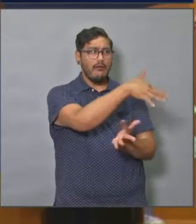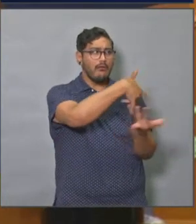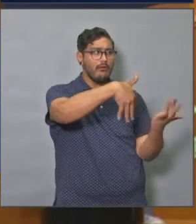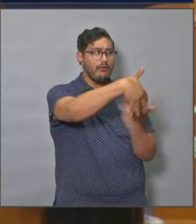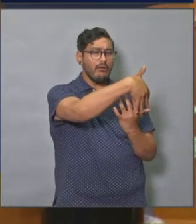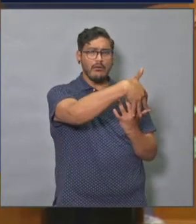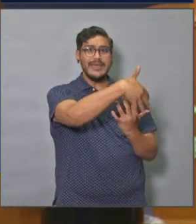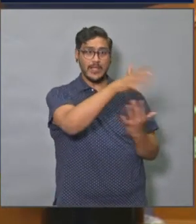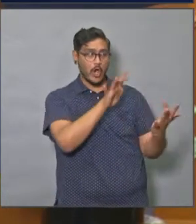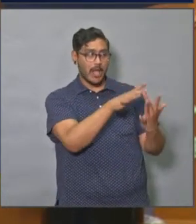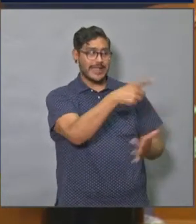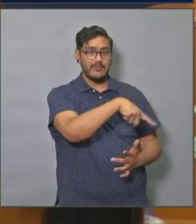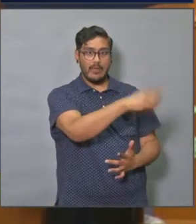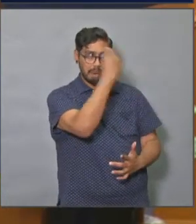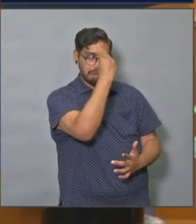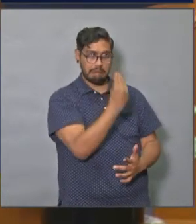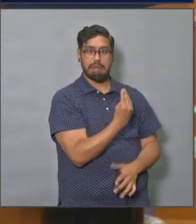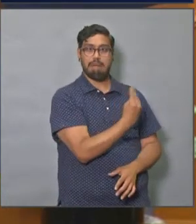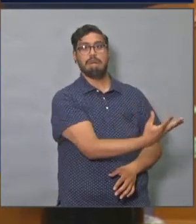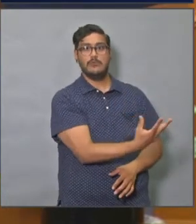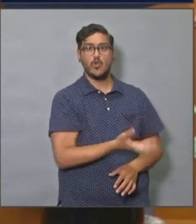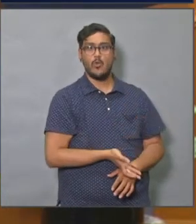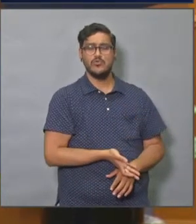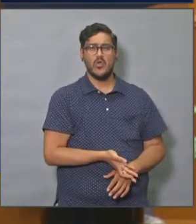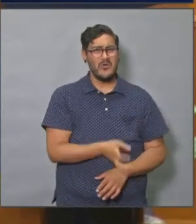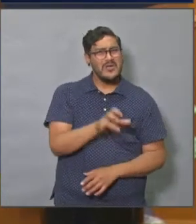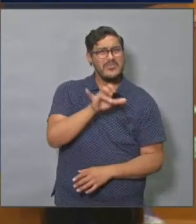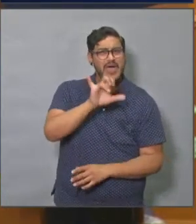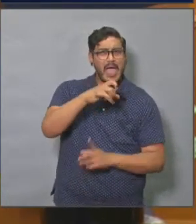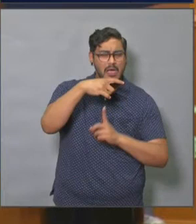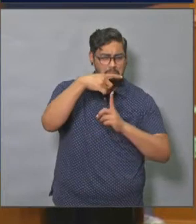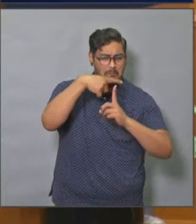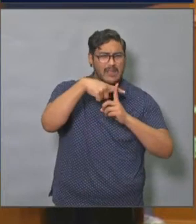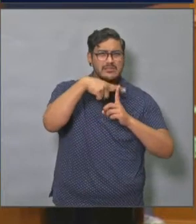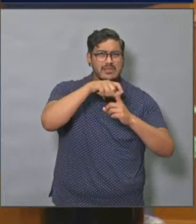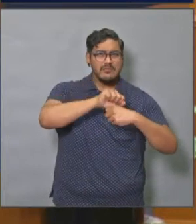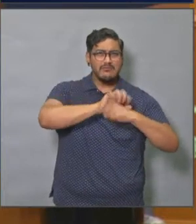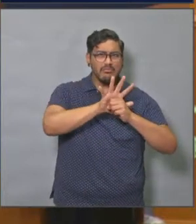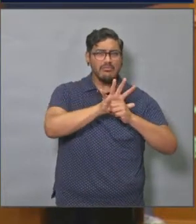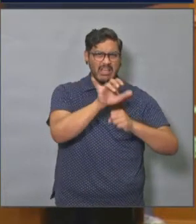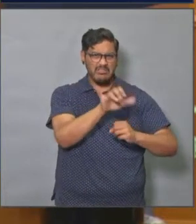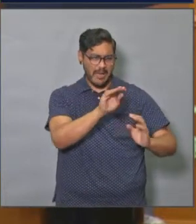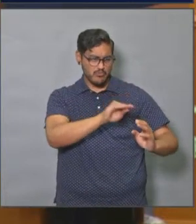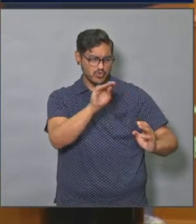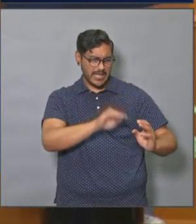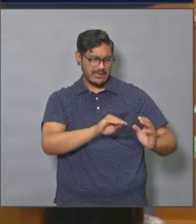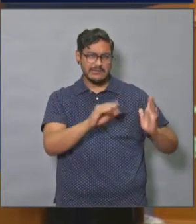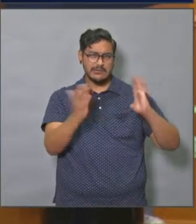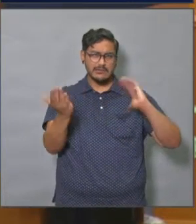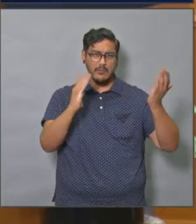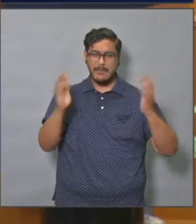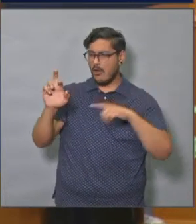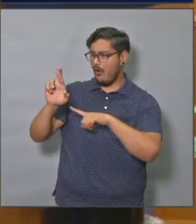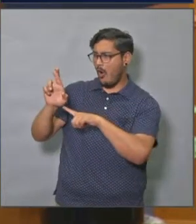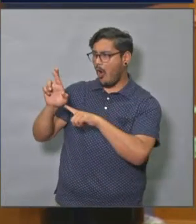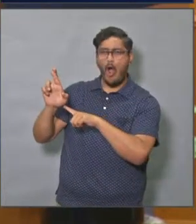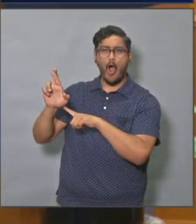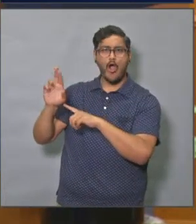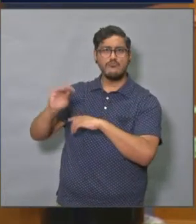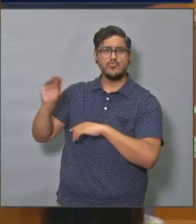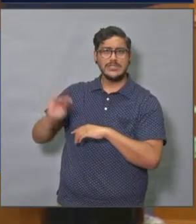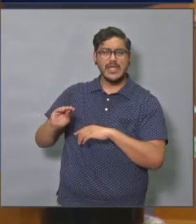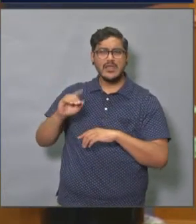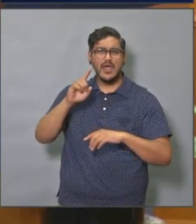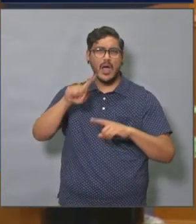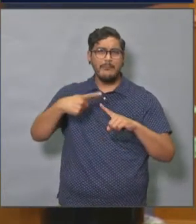moving forward. So I like to look at that positivity rate as well as the R rate when we consider what all is